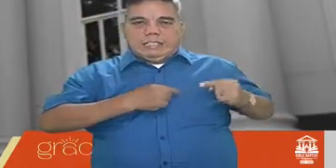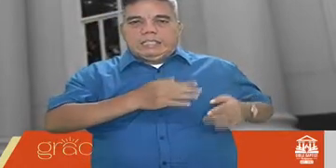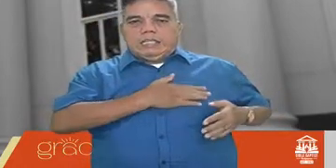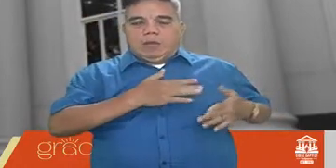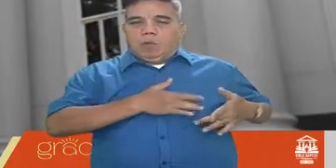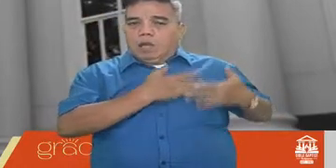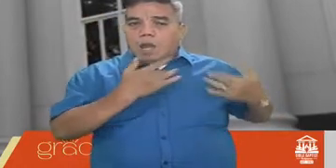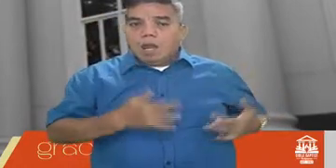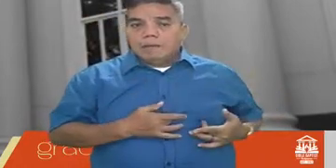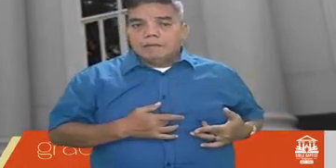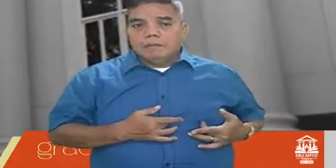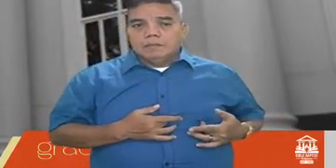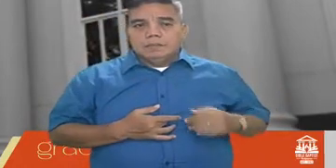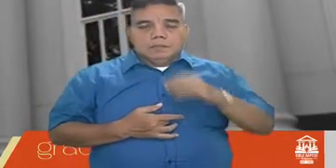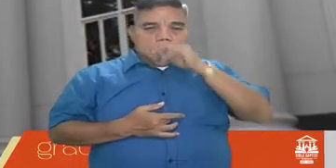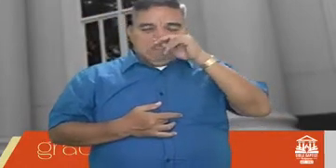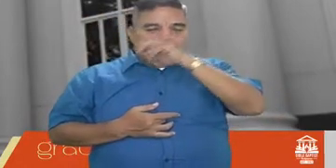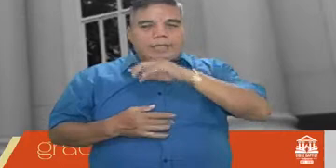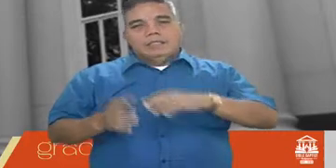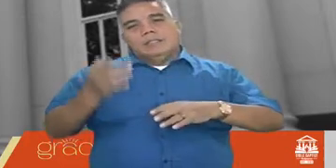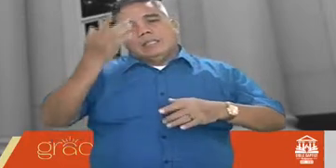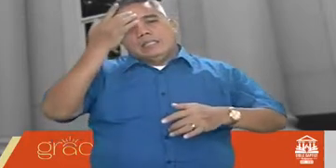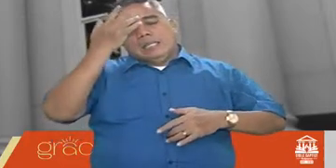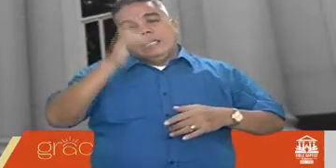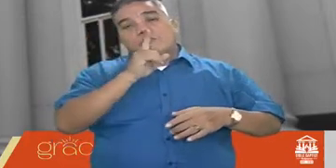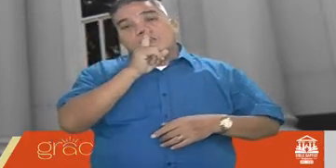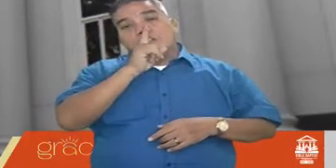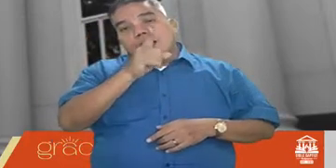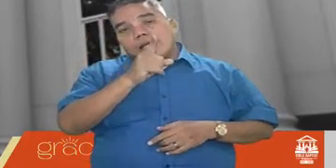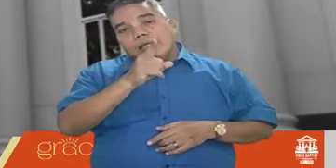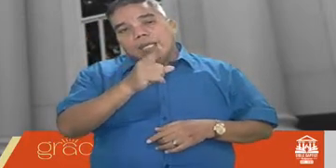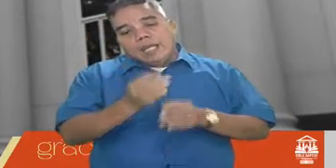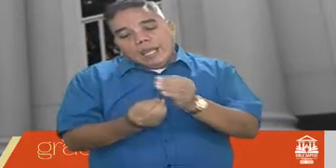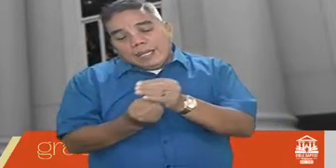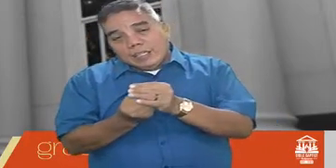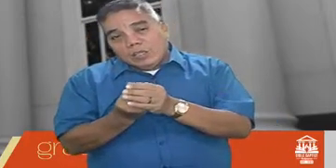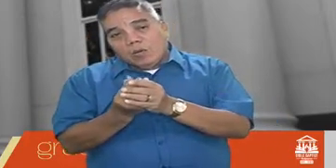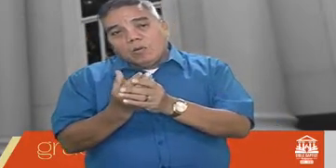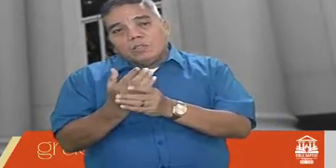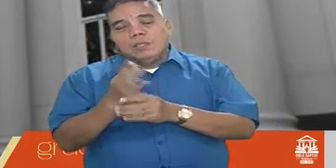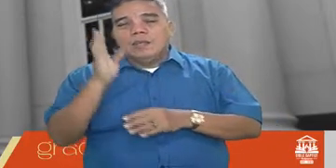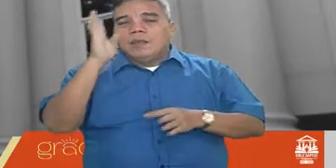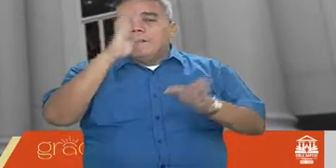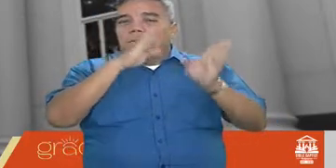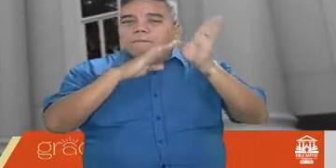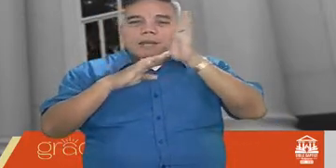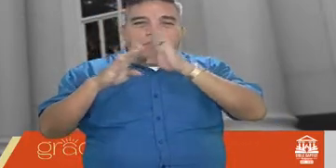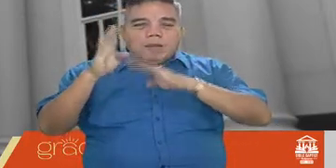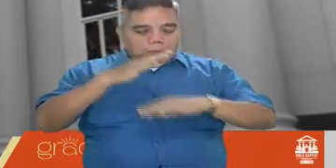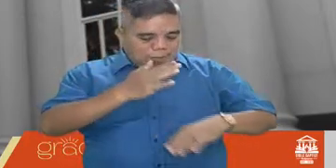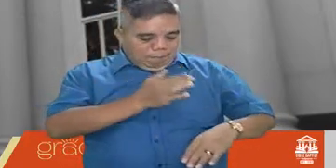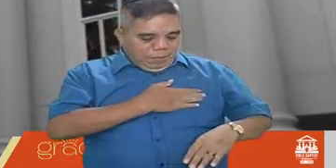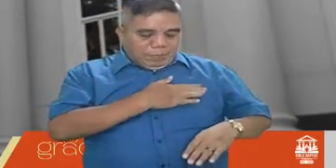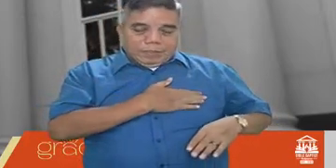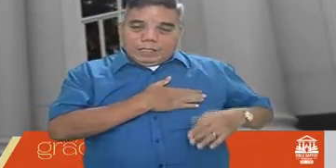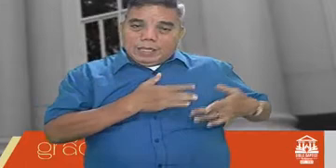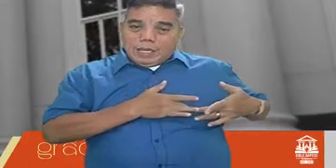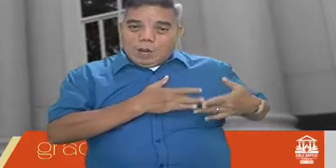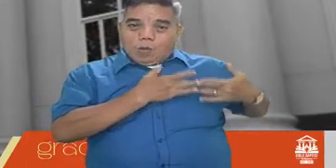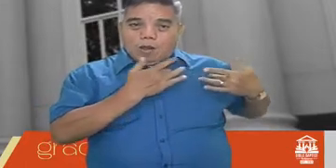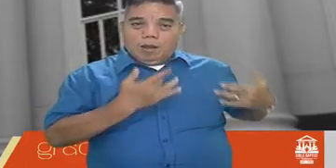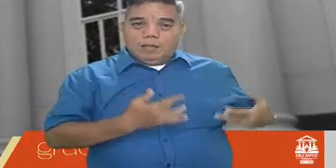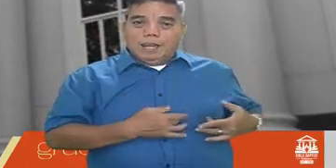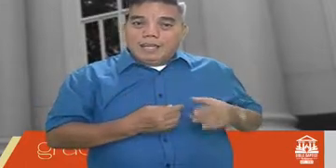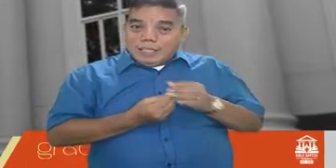kasing-kasing. Undetected, it secretly grows. Magtubo ra na siya sa atong